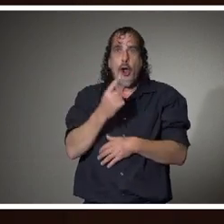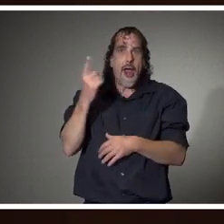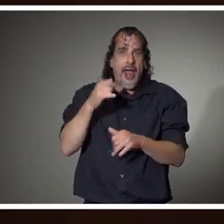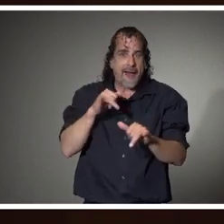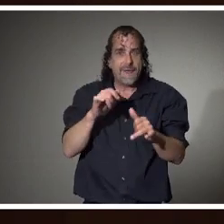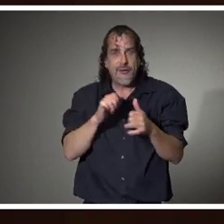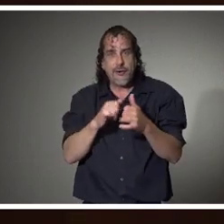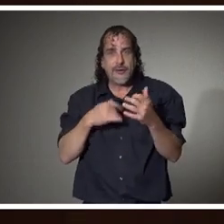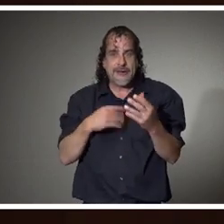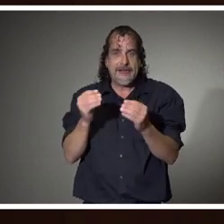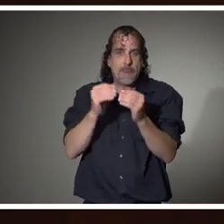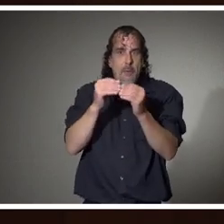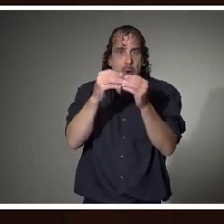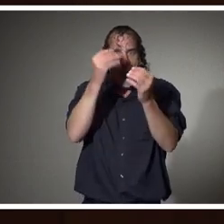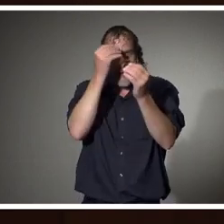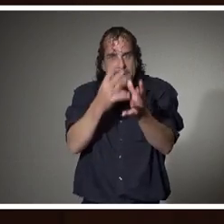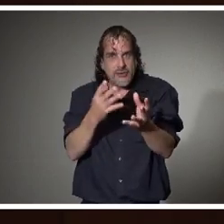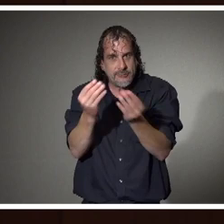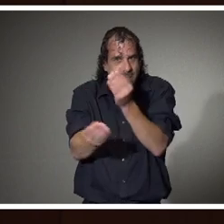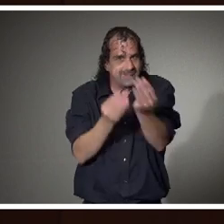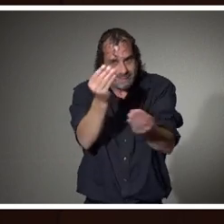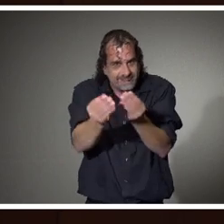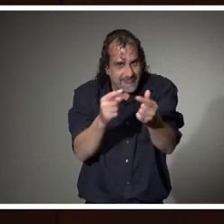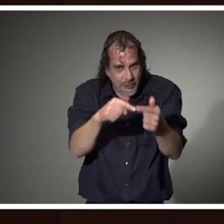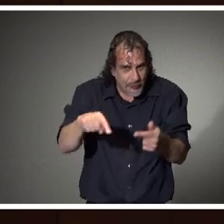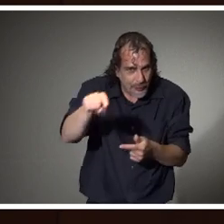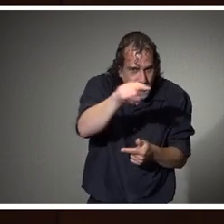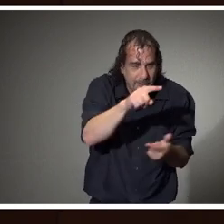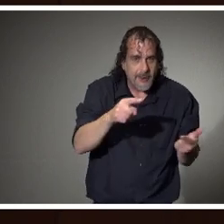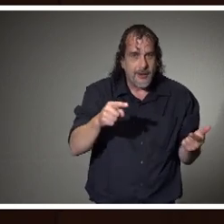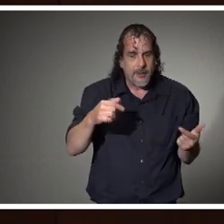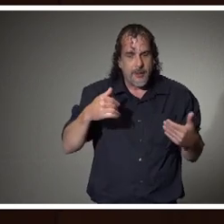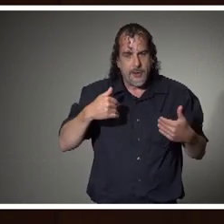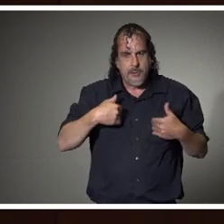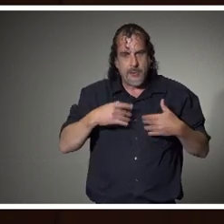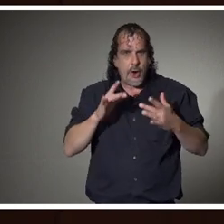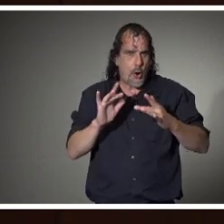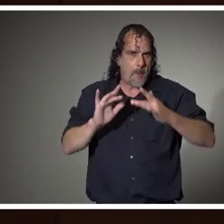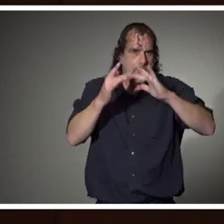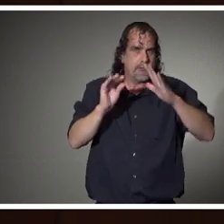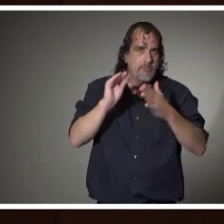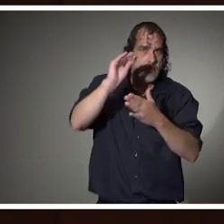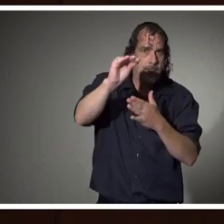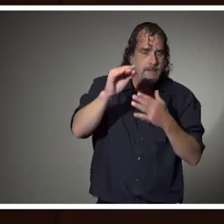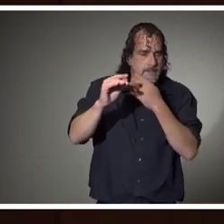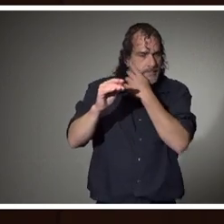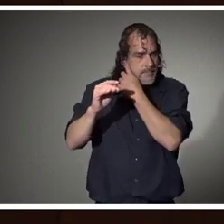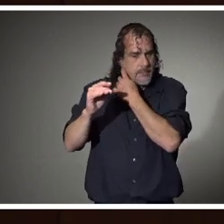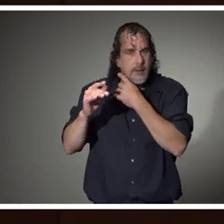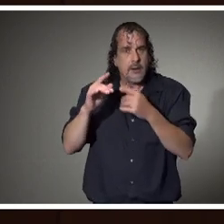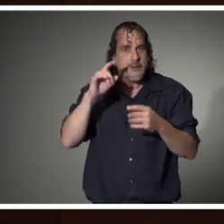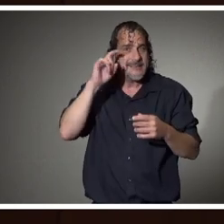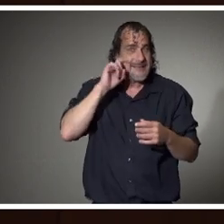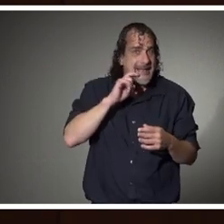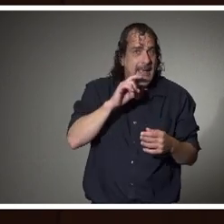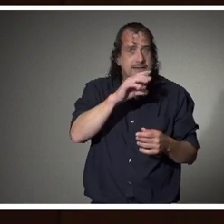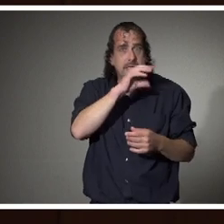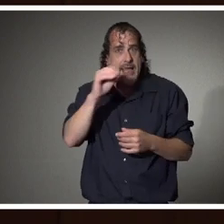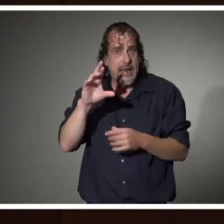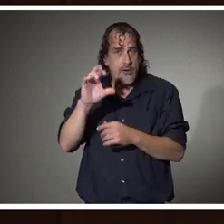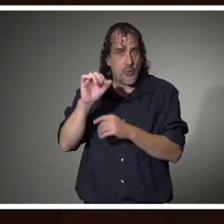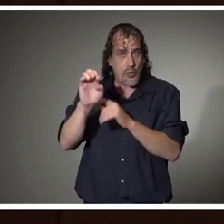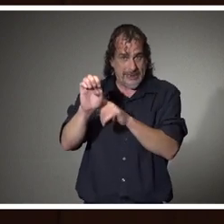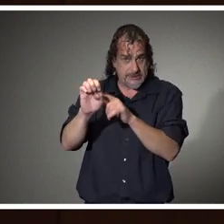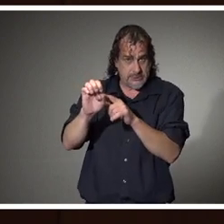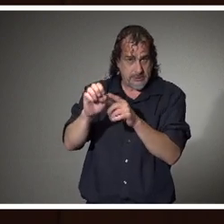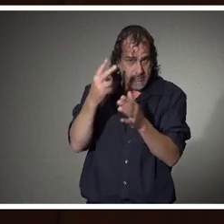ever-growing quest to get more information available to you guys. We're also posting number of cases by sex and race. And so if we look